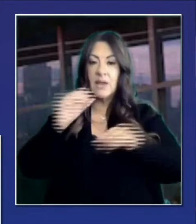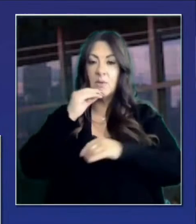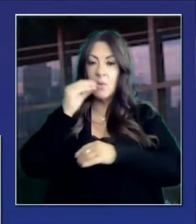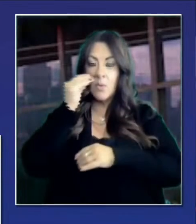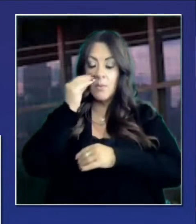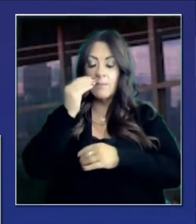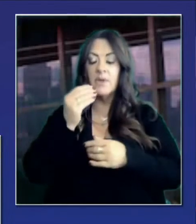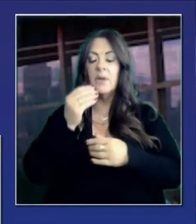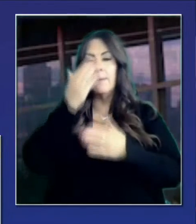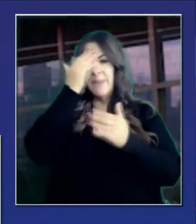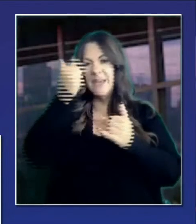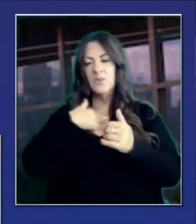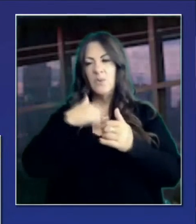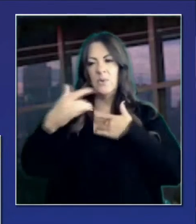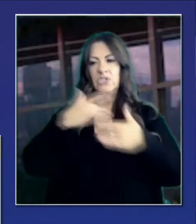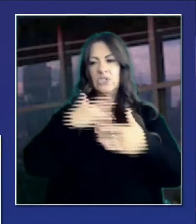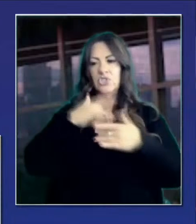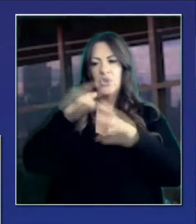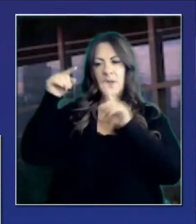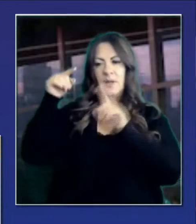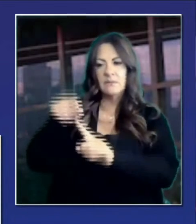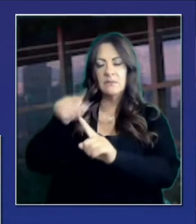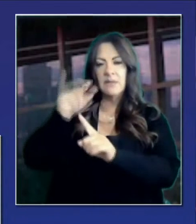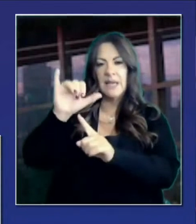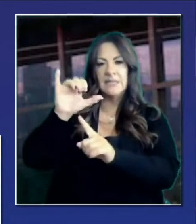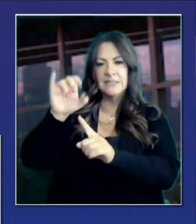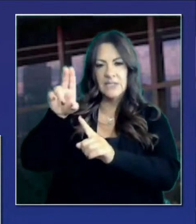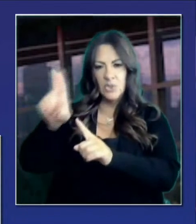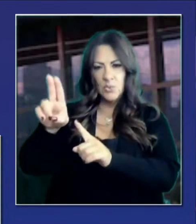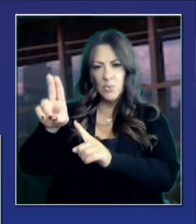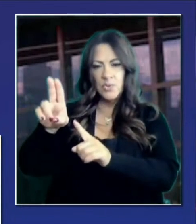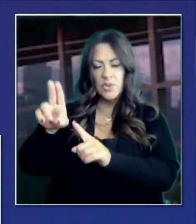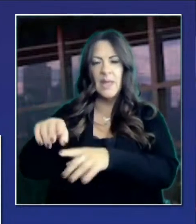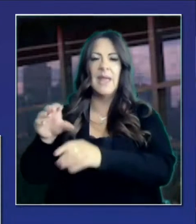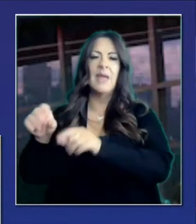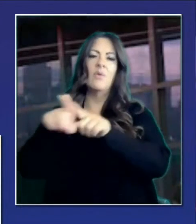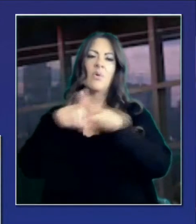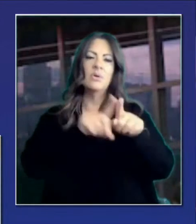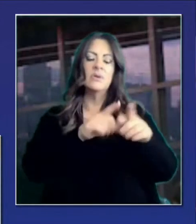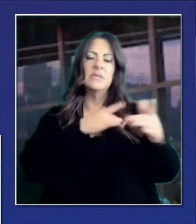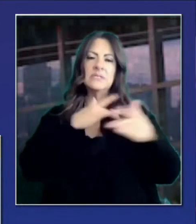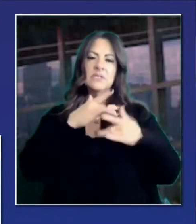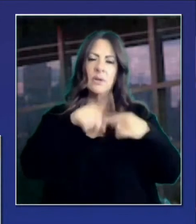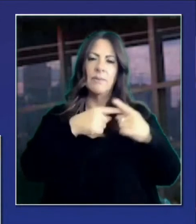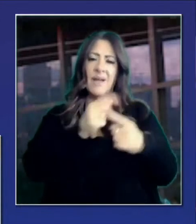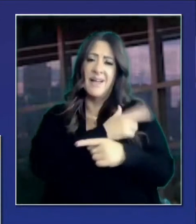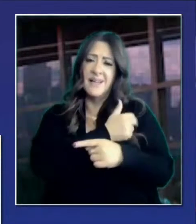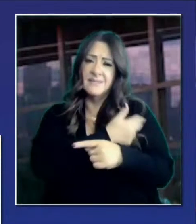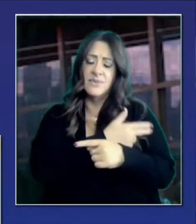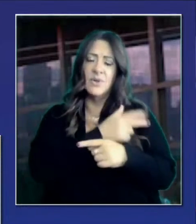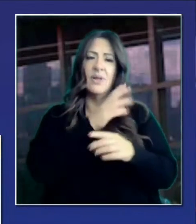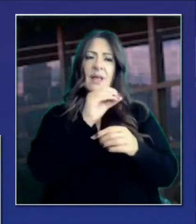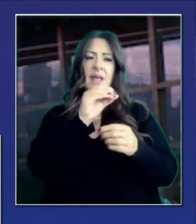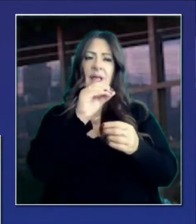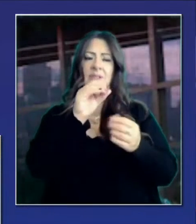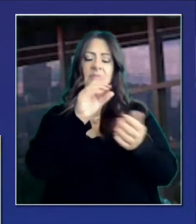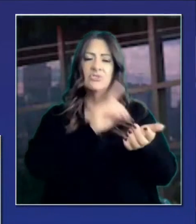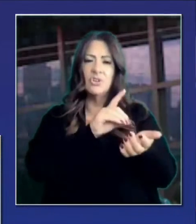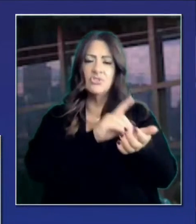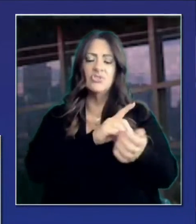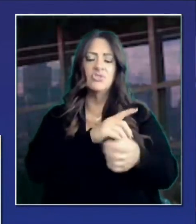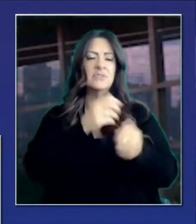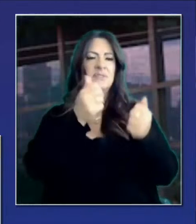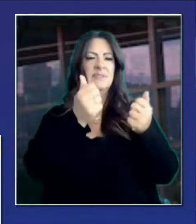on ICU capacity, the ability of our healthcare workforce, our hospital partners, all of our clinical partners across the